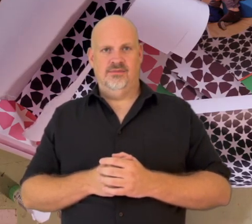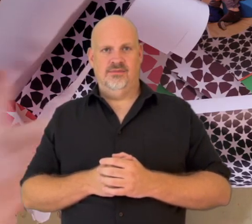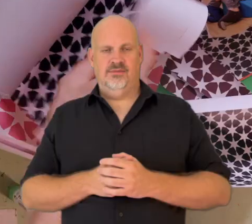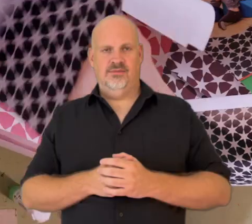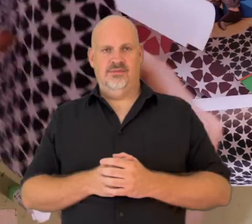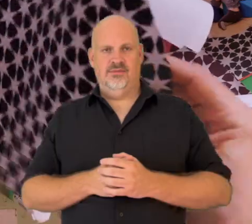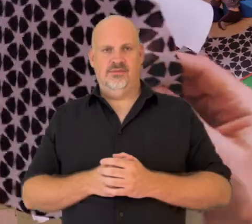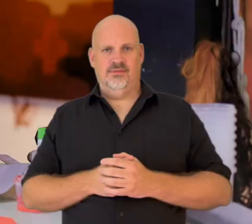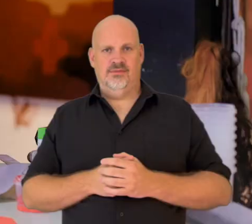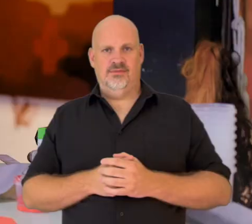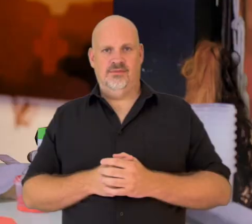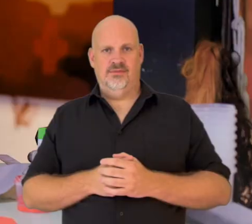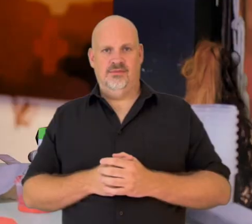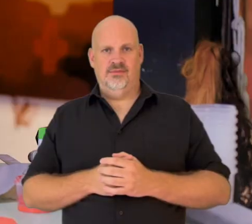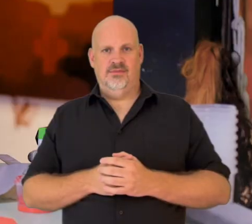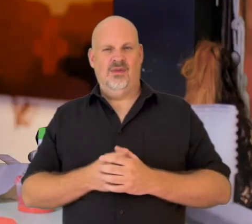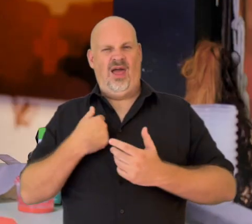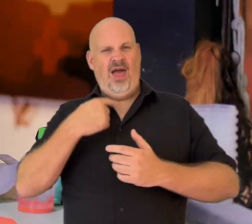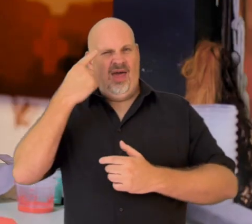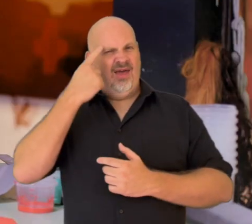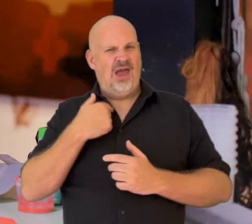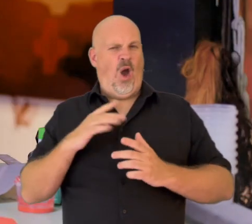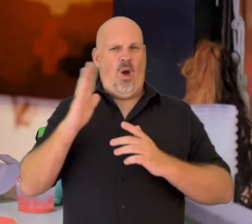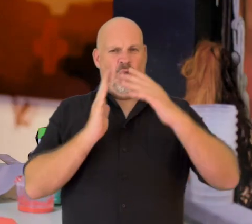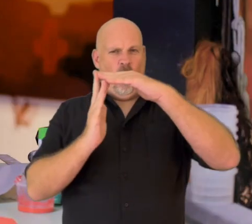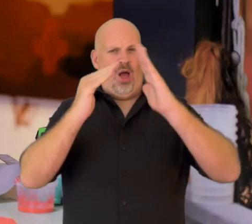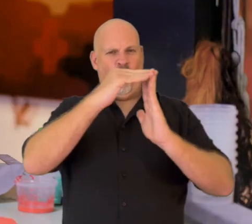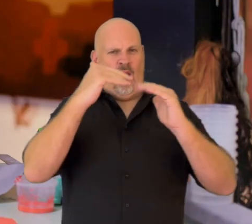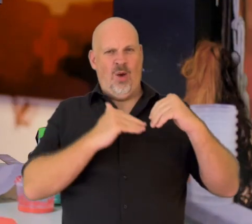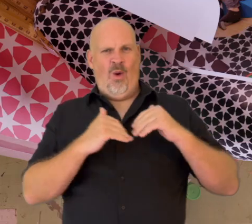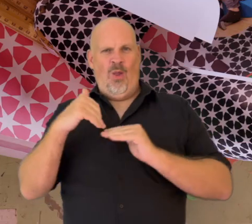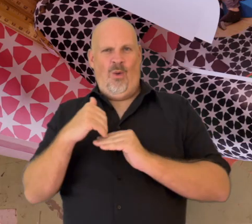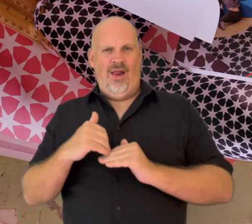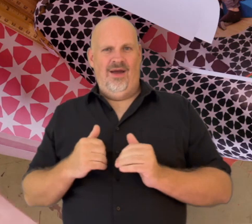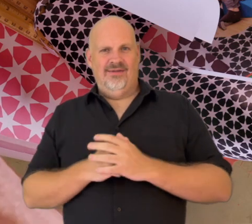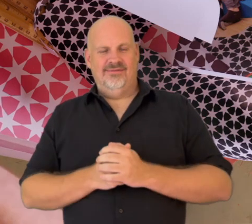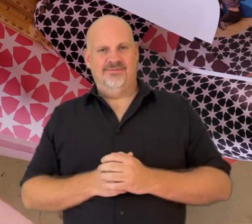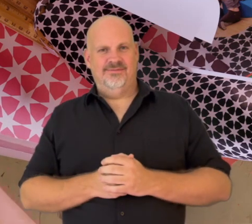And in fact, maybe I'll just do all the corners.